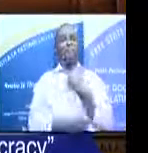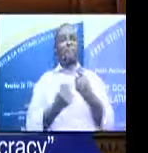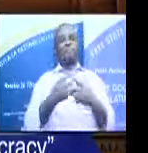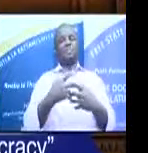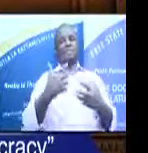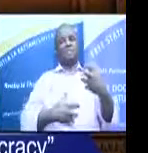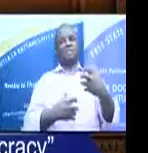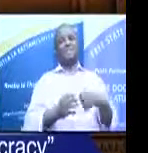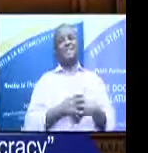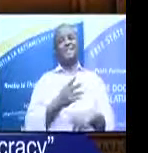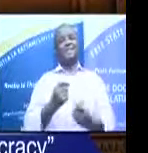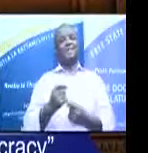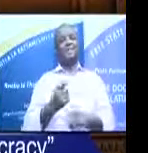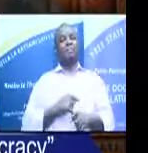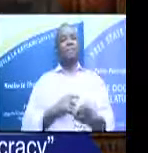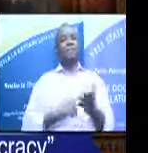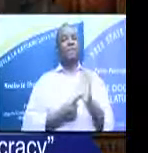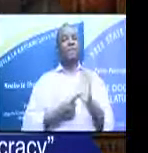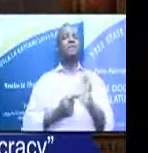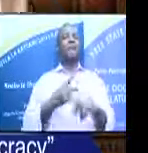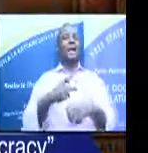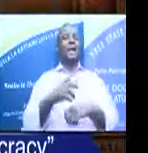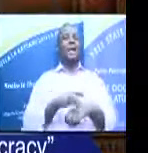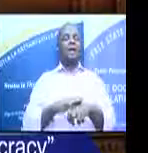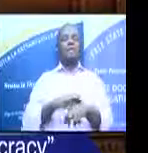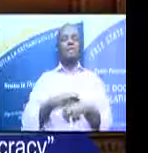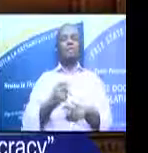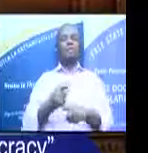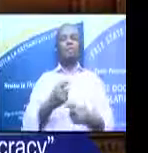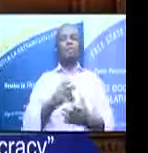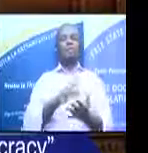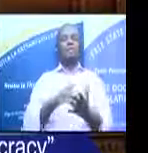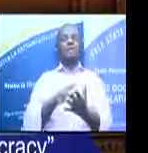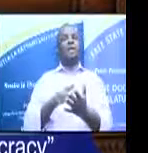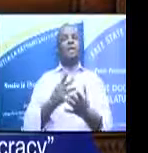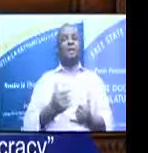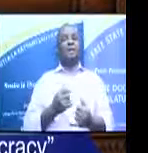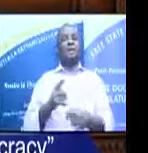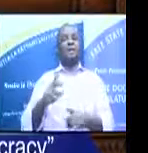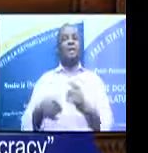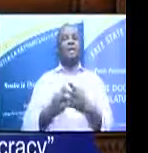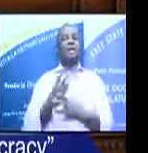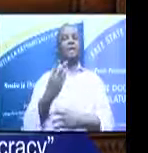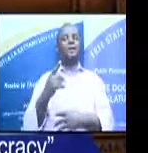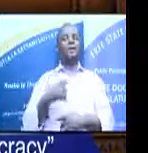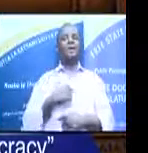racial posture. And that's why she won't say it, because she disagreed with those